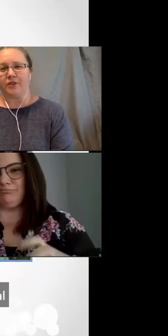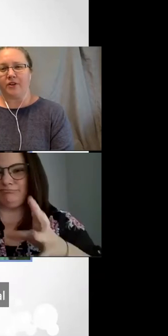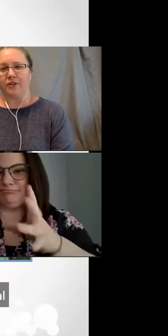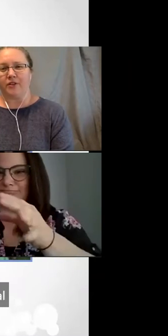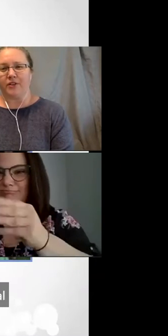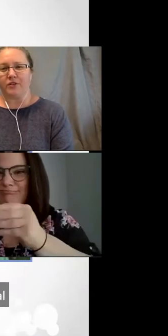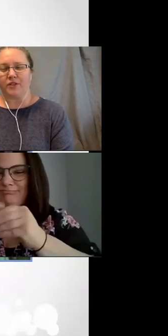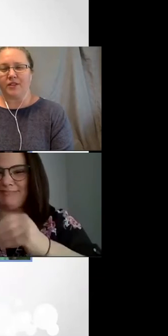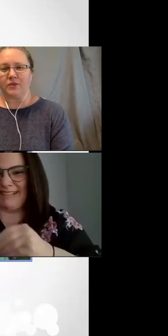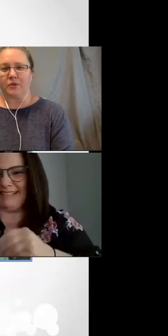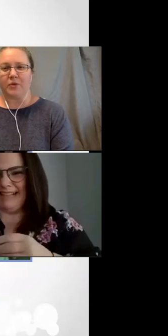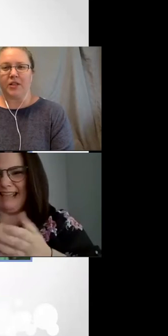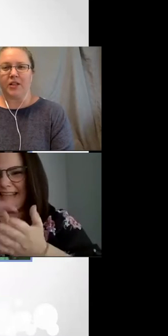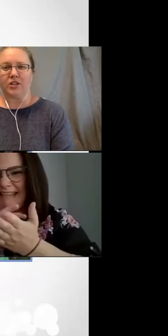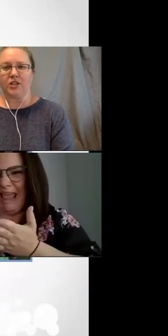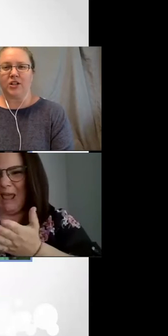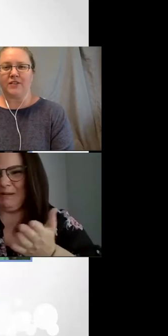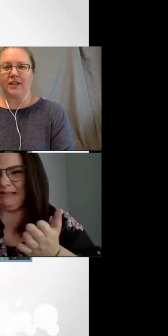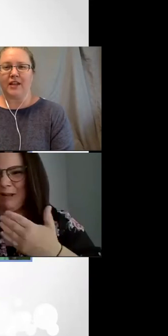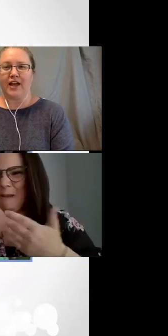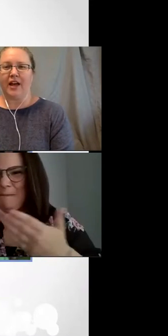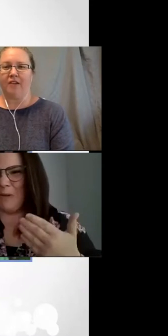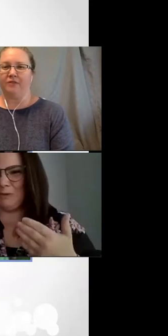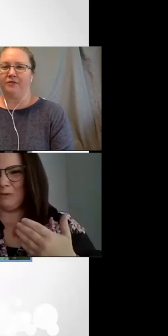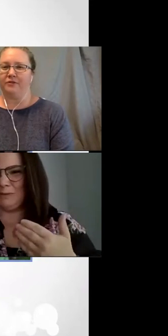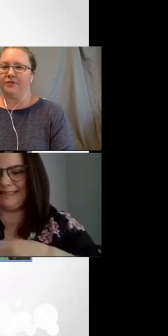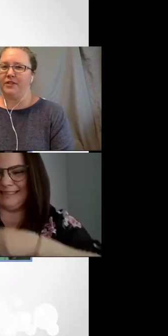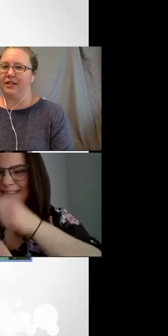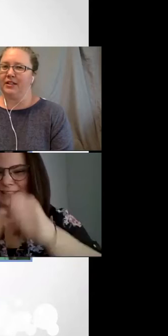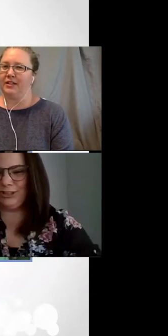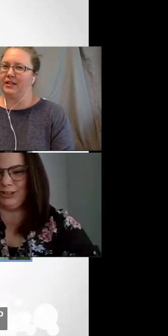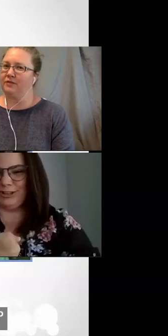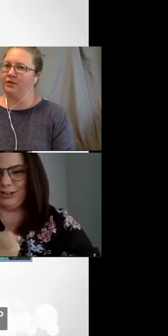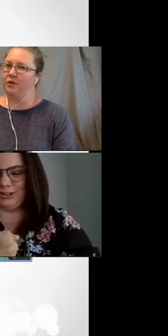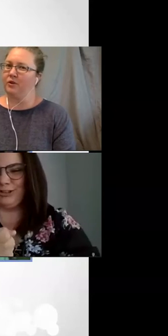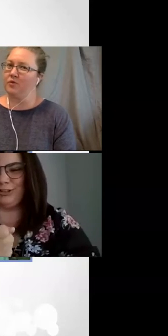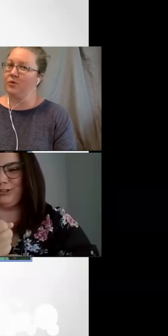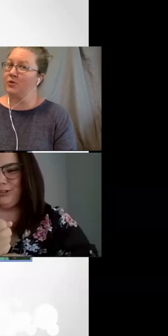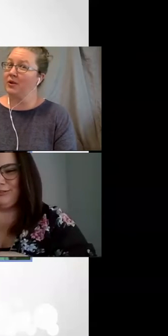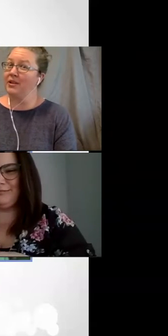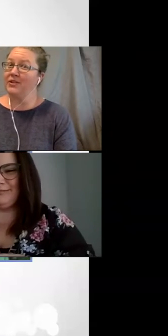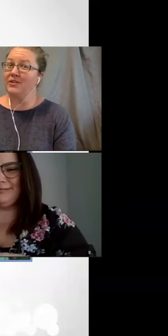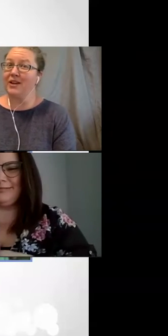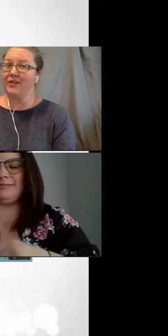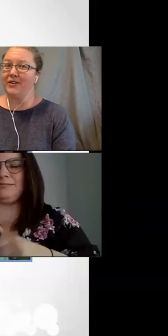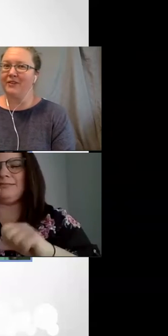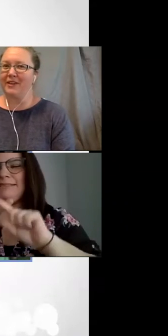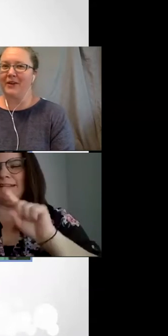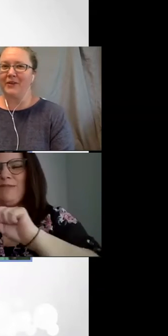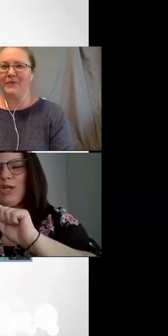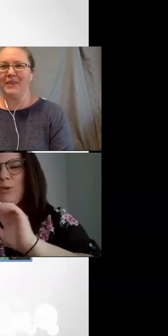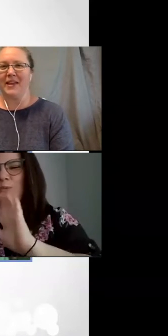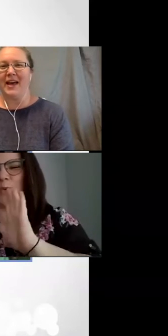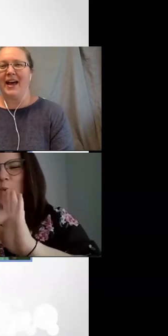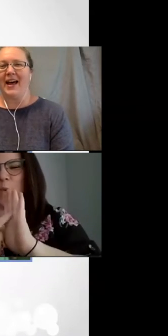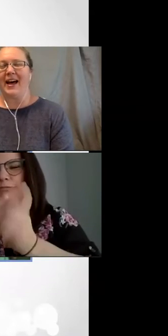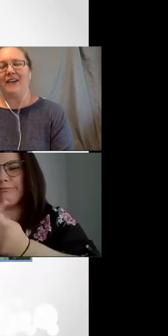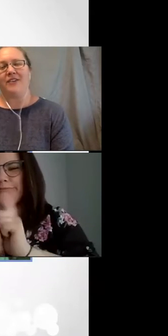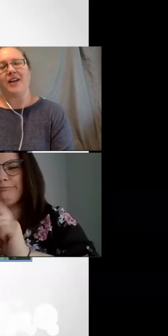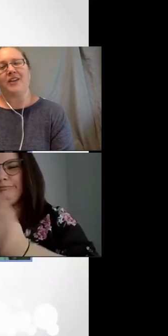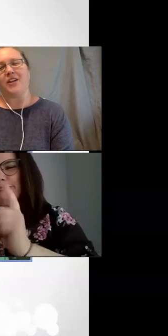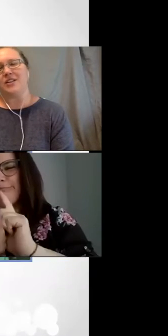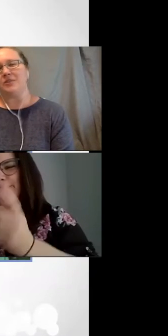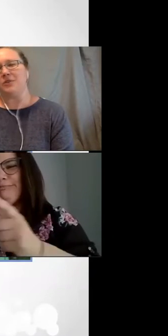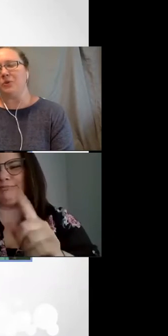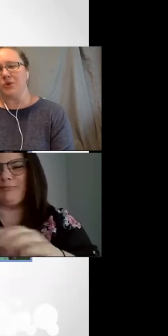Deaf and Hard of Hearing Services, or PDHHS, and have done for almost 20 years now, if I count them. I've